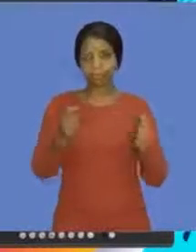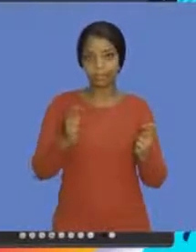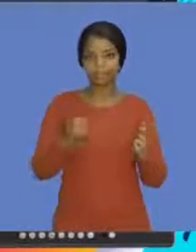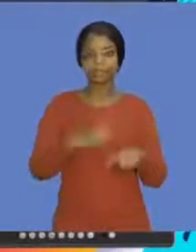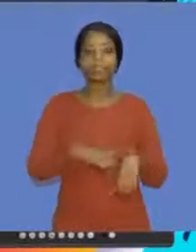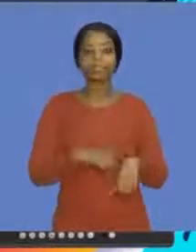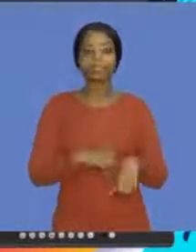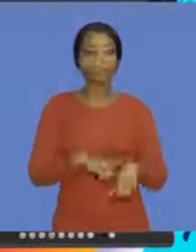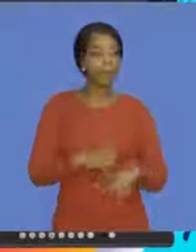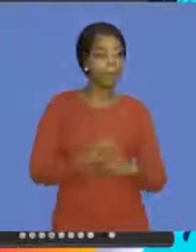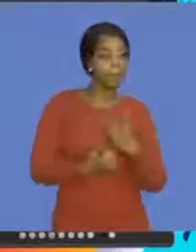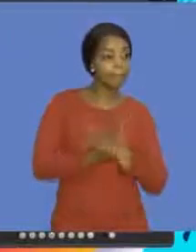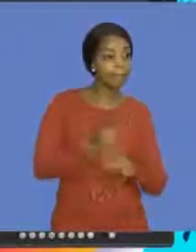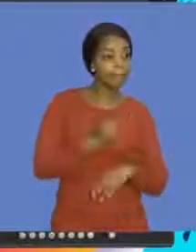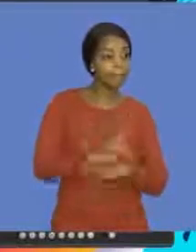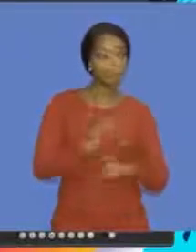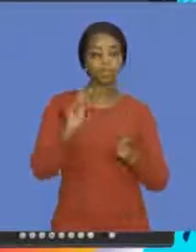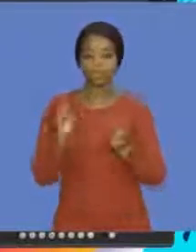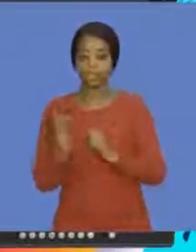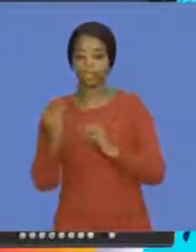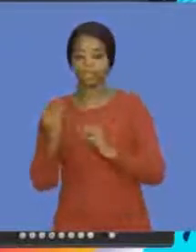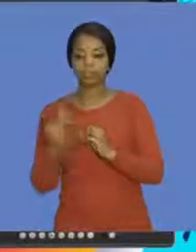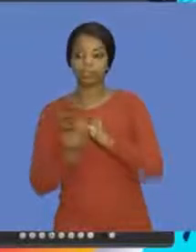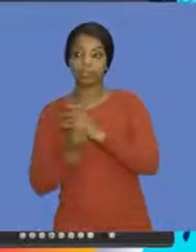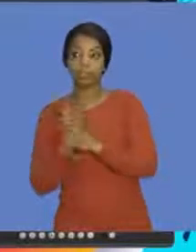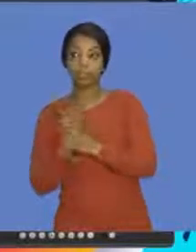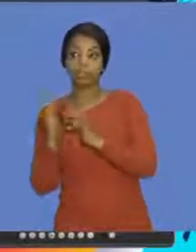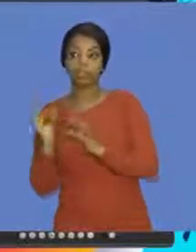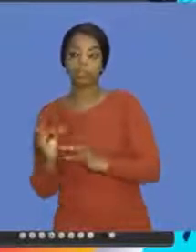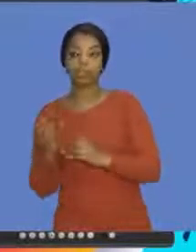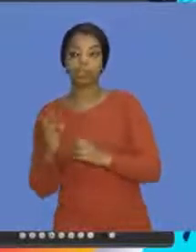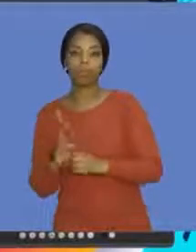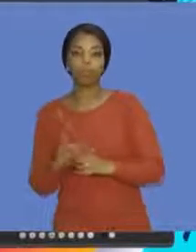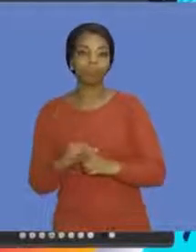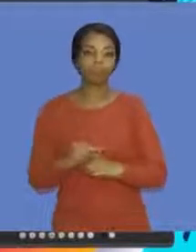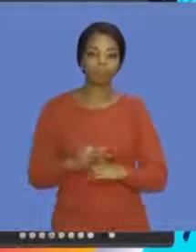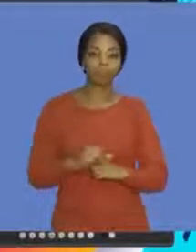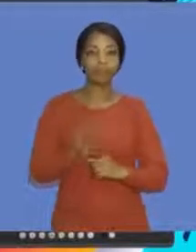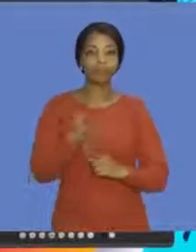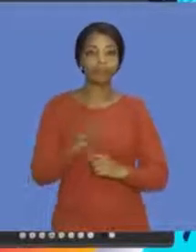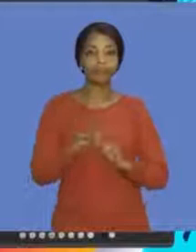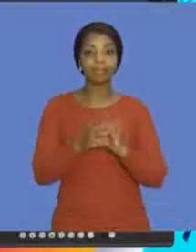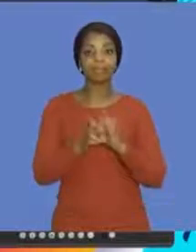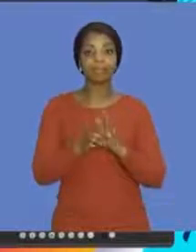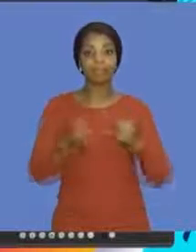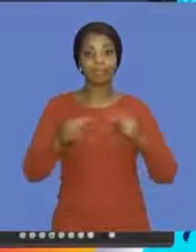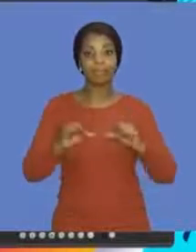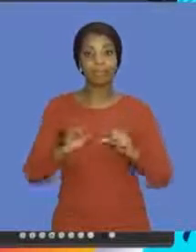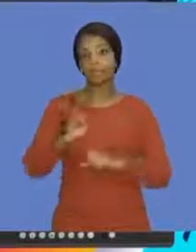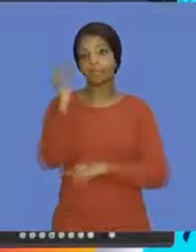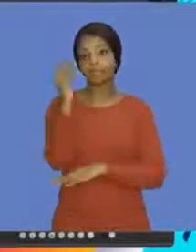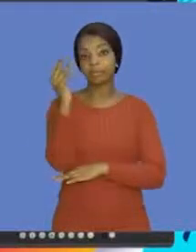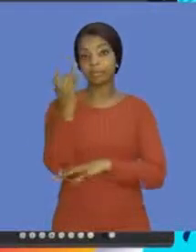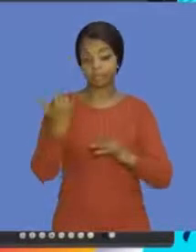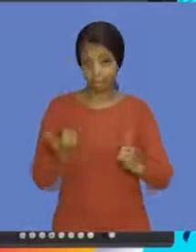over time. With time, there's a change in the growth that we're looking at. And a very big example of this will be